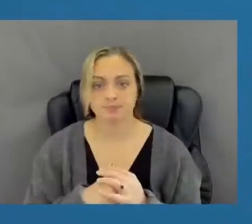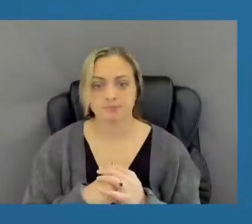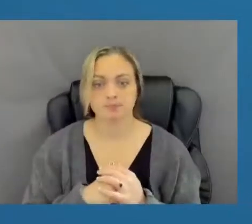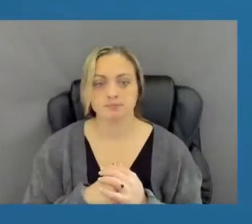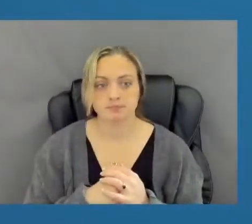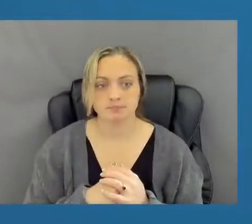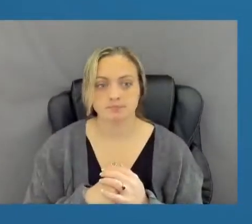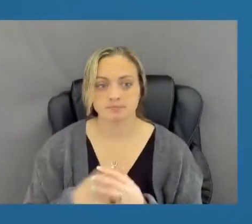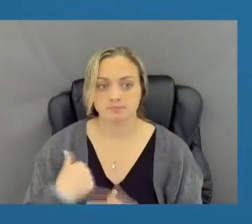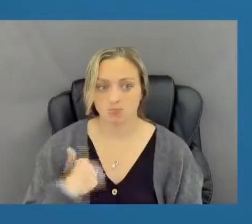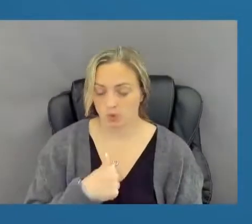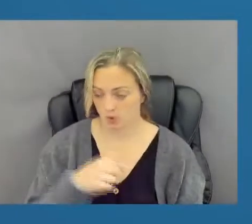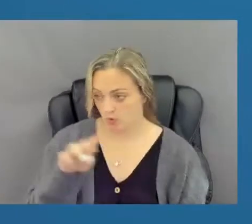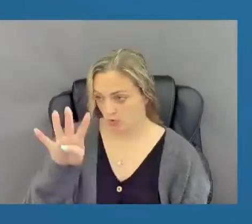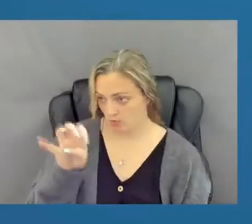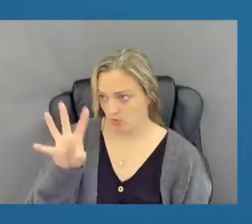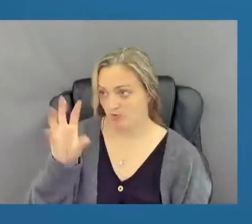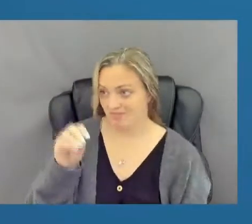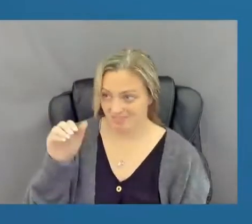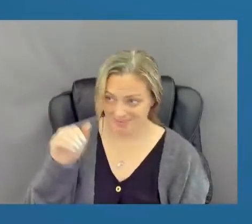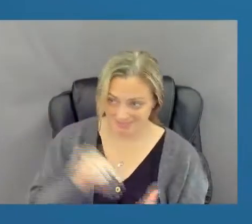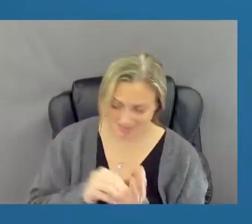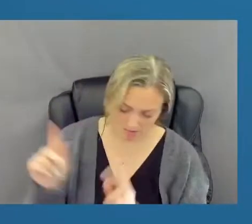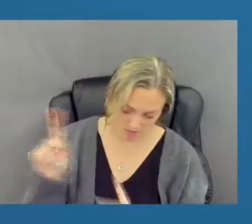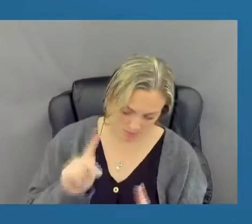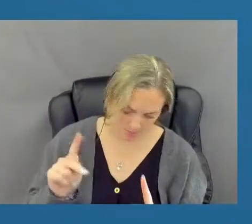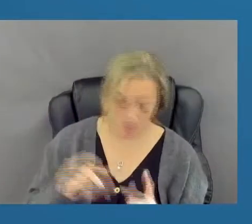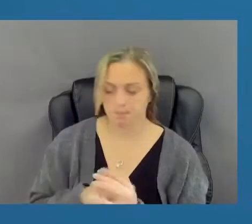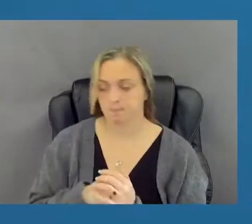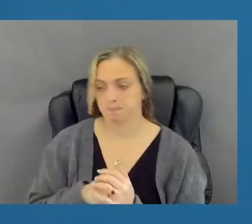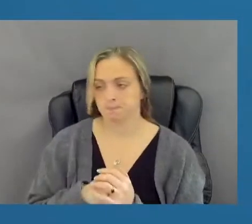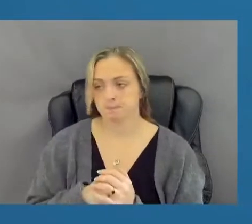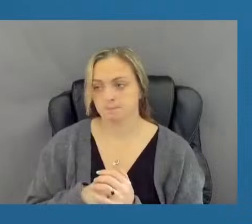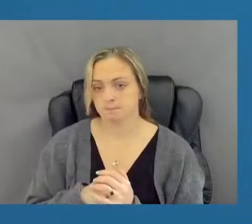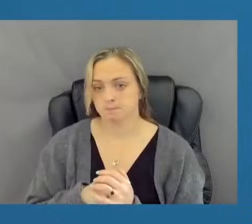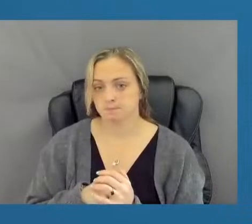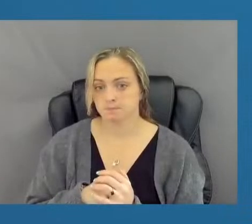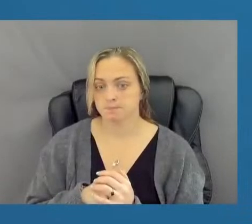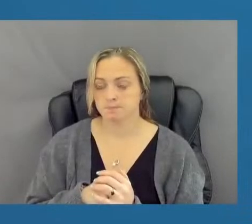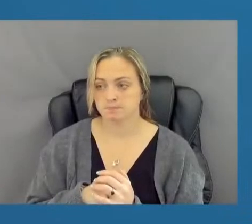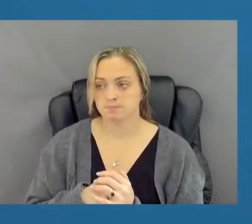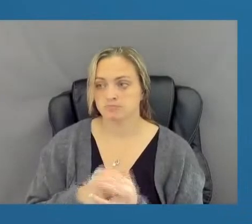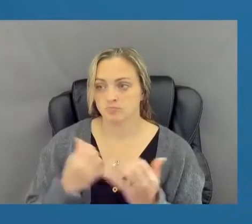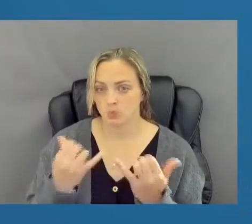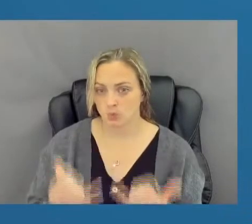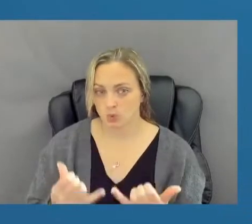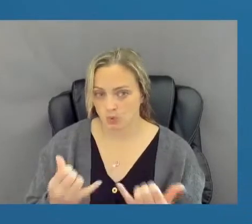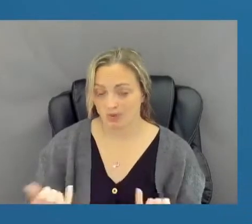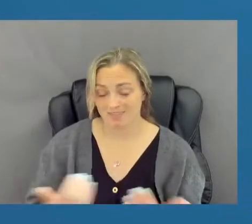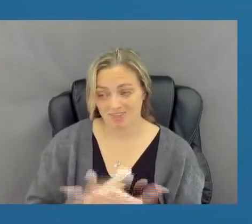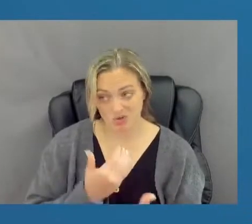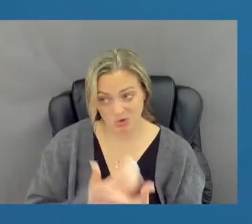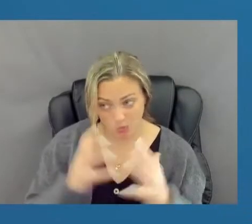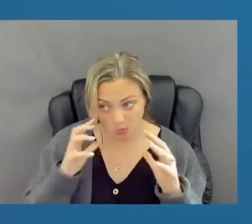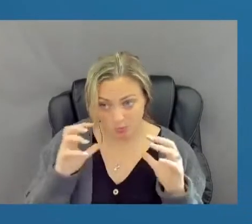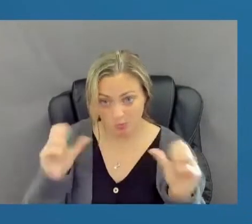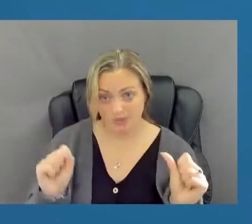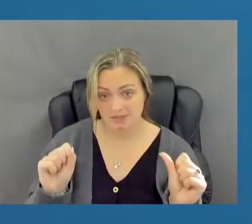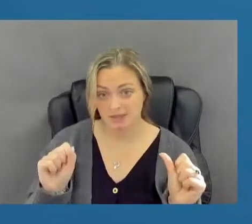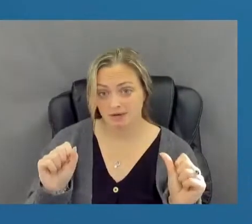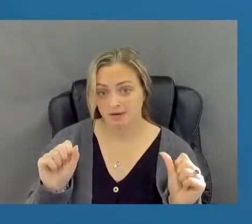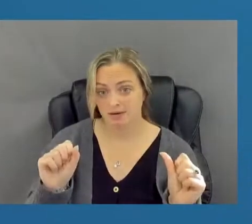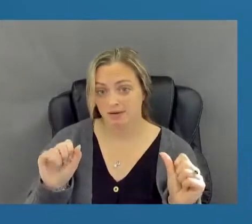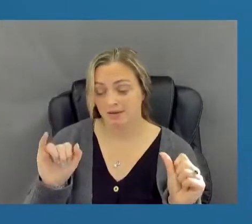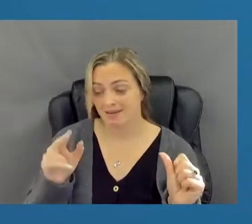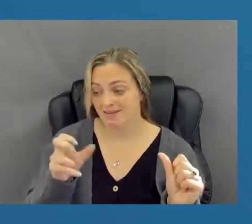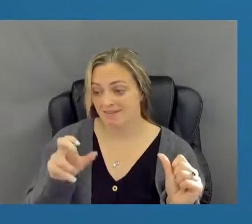We are 450,000 people strong. We presently have a brand new president, Yvonne Armstrong,